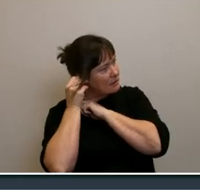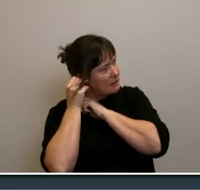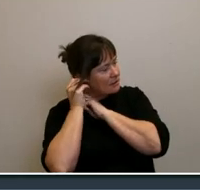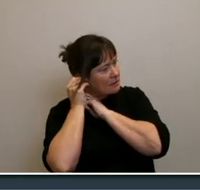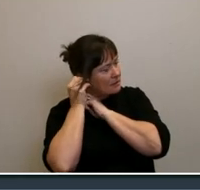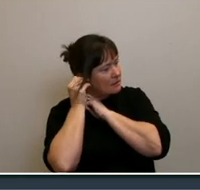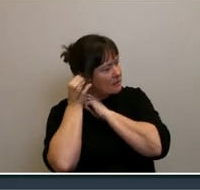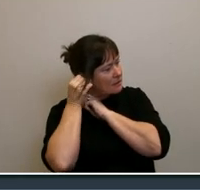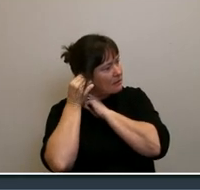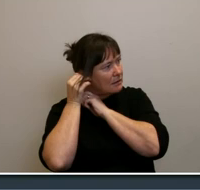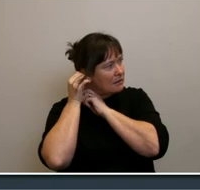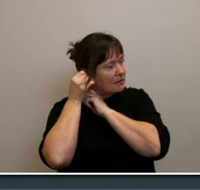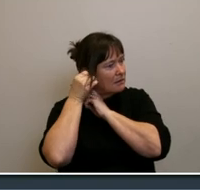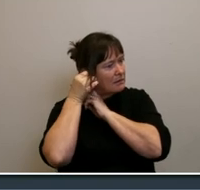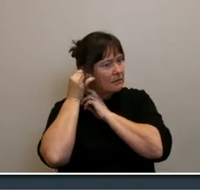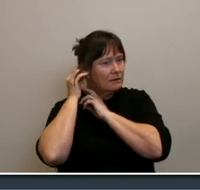Yep.